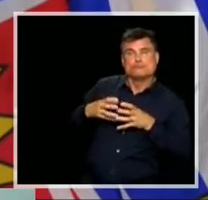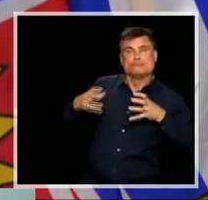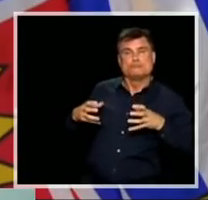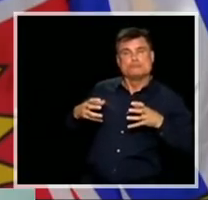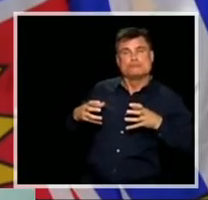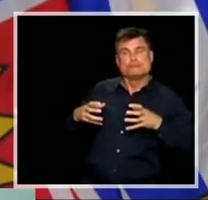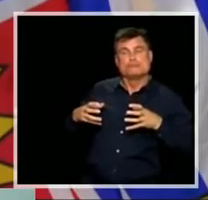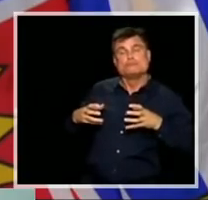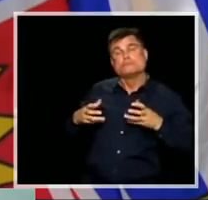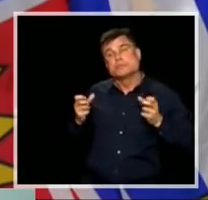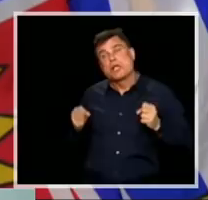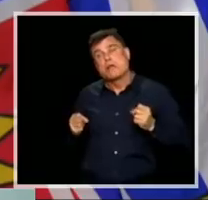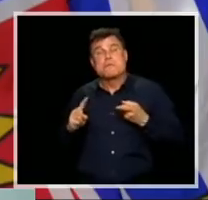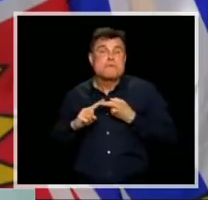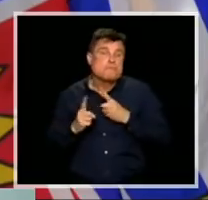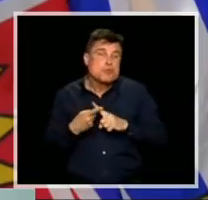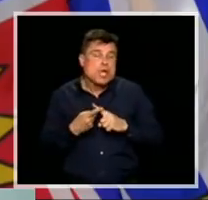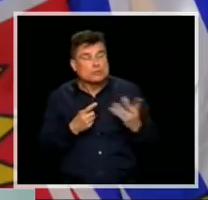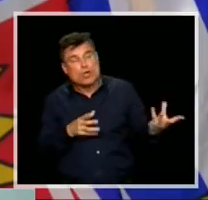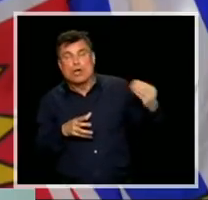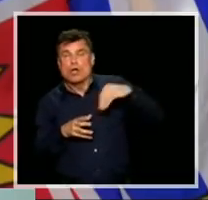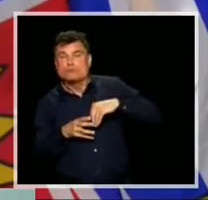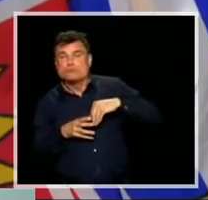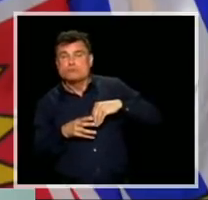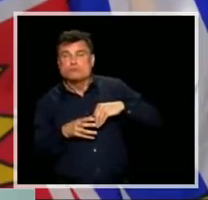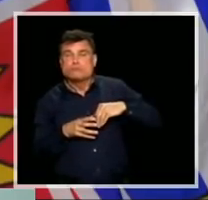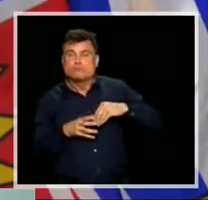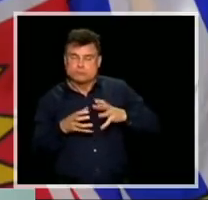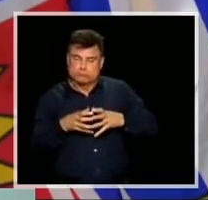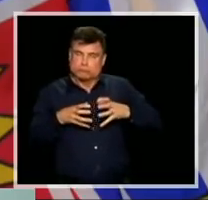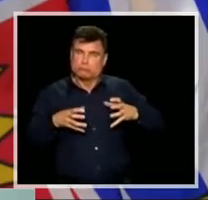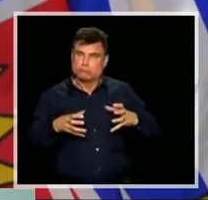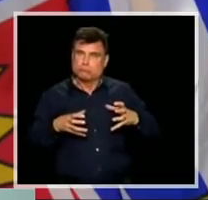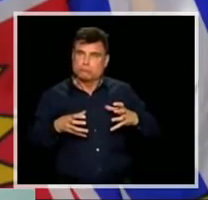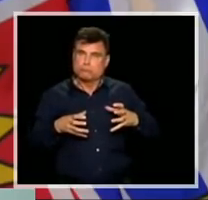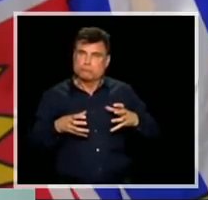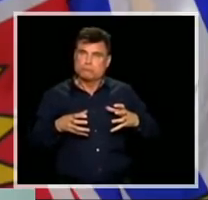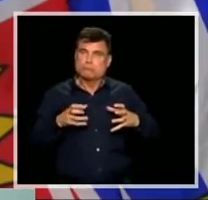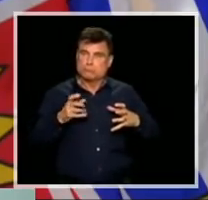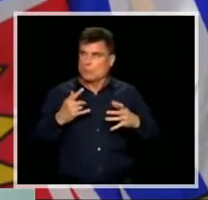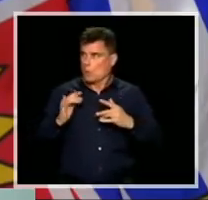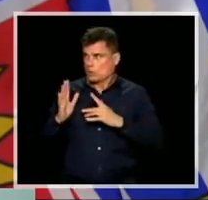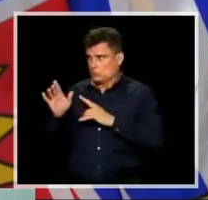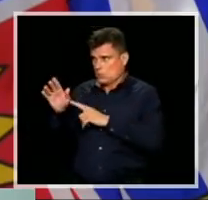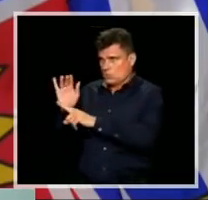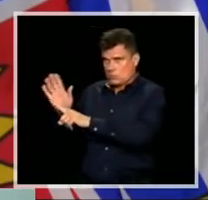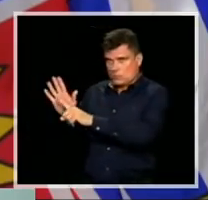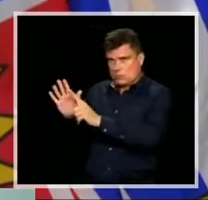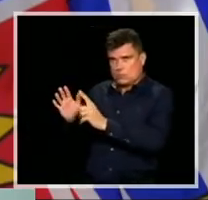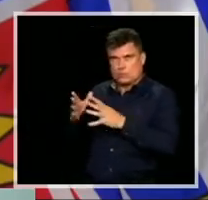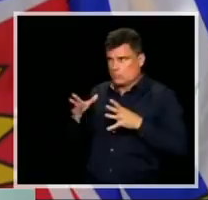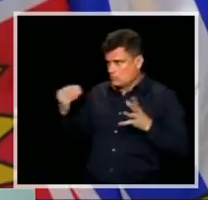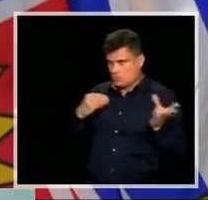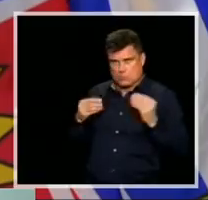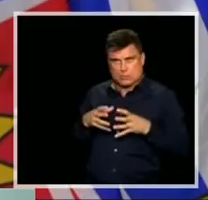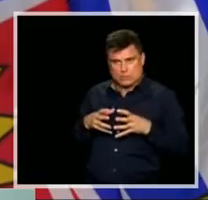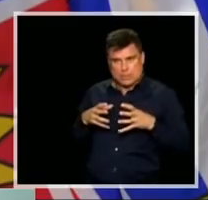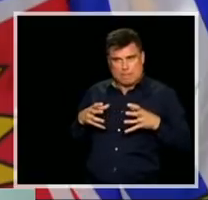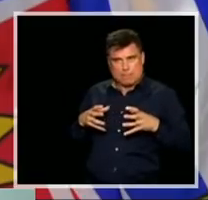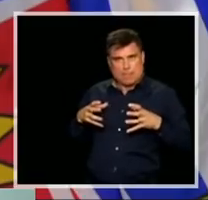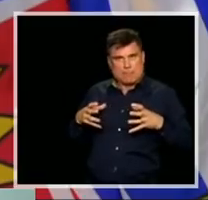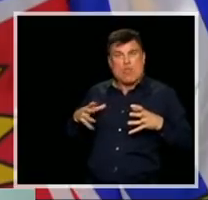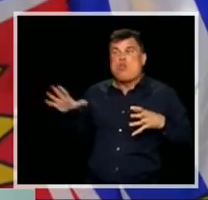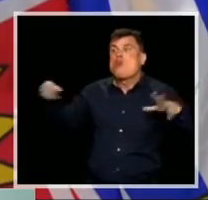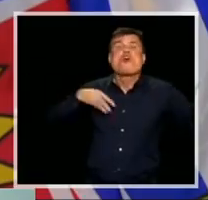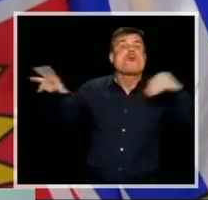Thanks, Dr. Henry. As BC sees a voluntary adapted return to school this week by some students, I'm wondering, I